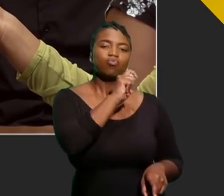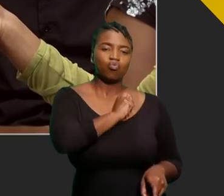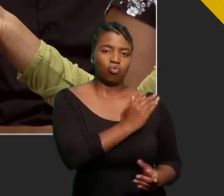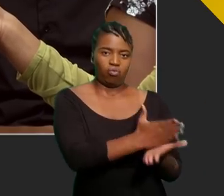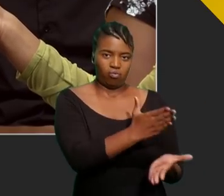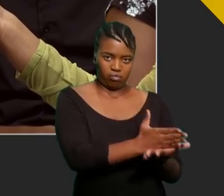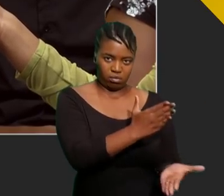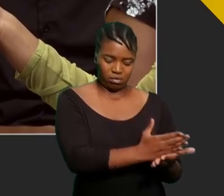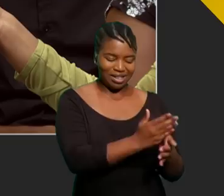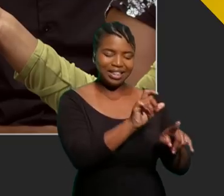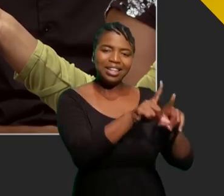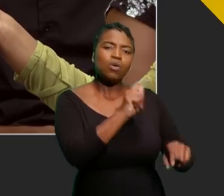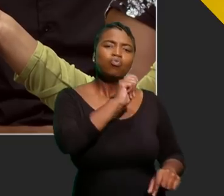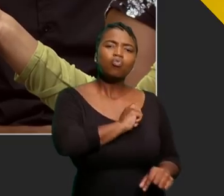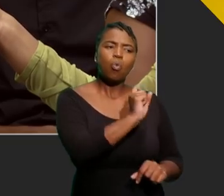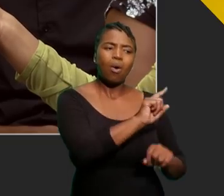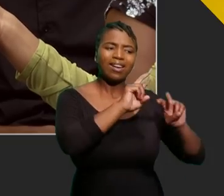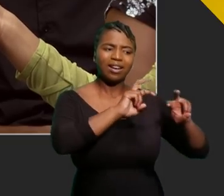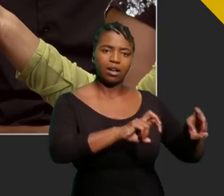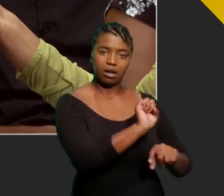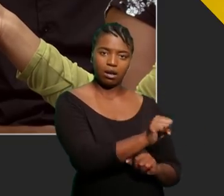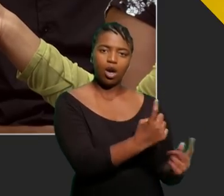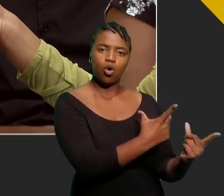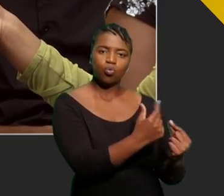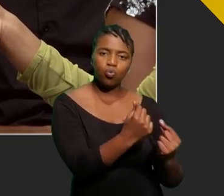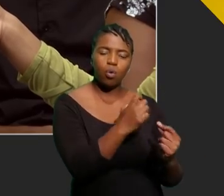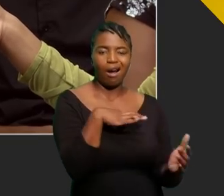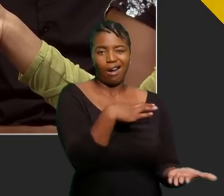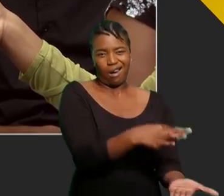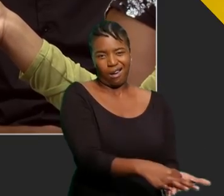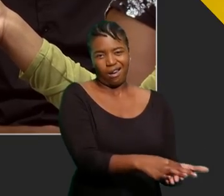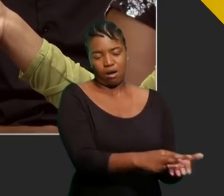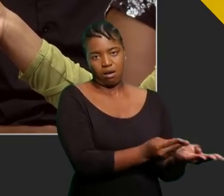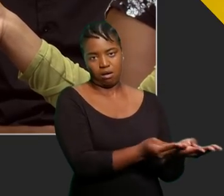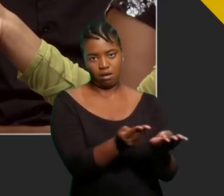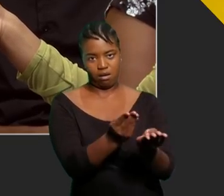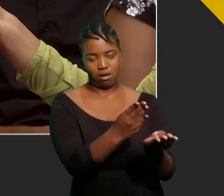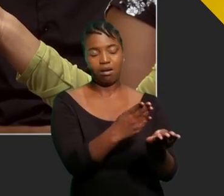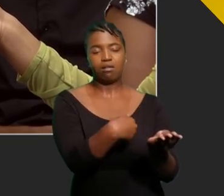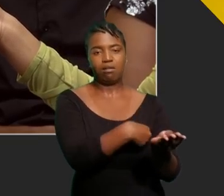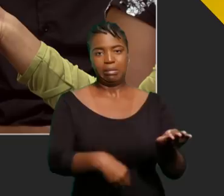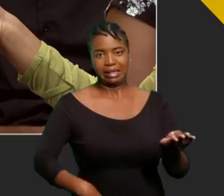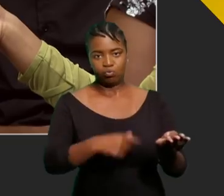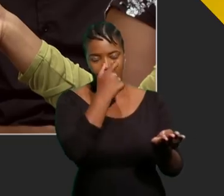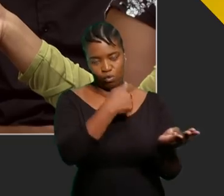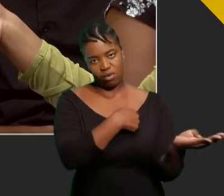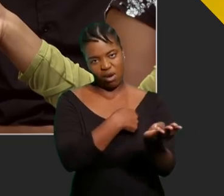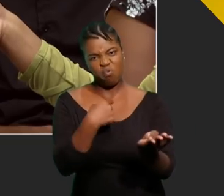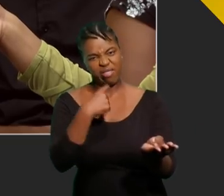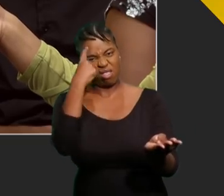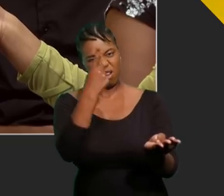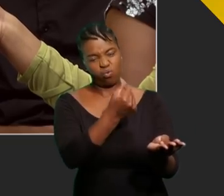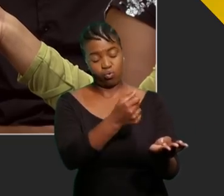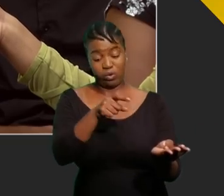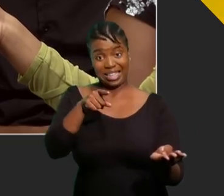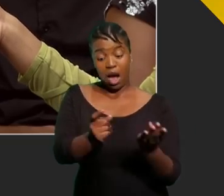in, finding what the truth is, investigating, and doing a recommendation towards the president, in this case, President Cyril Ramaphosa. And then your